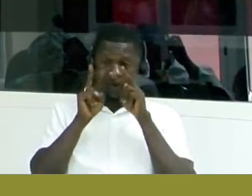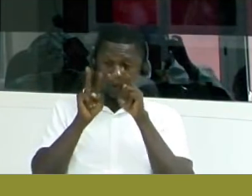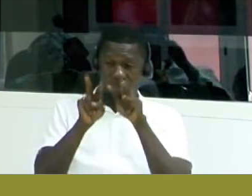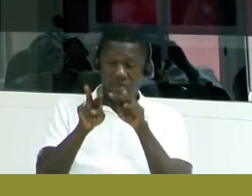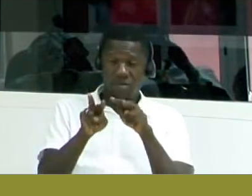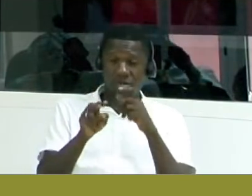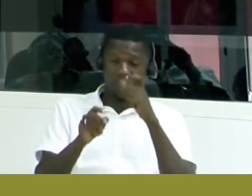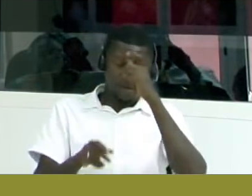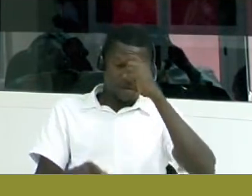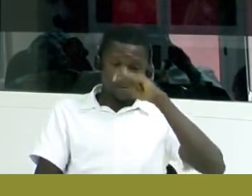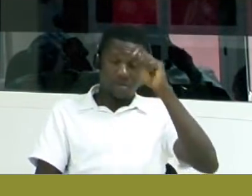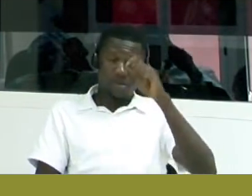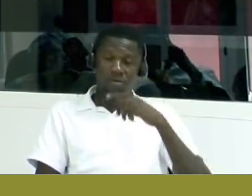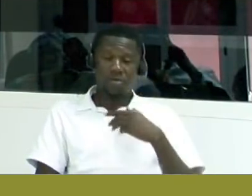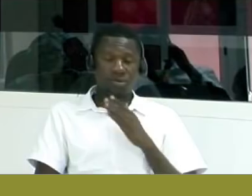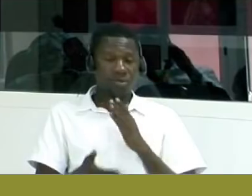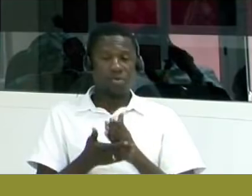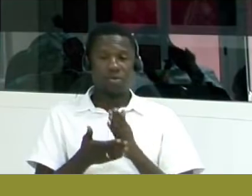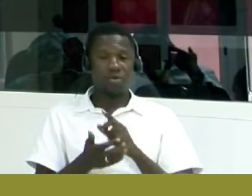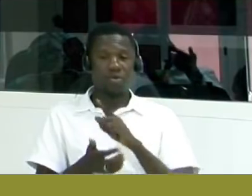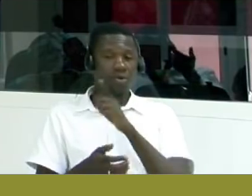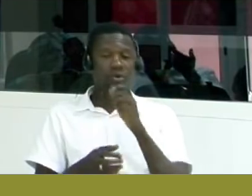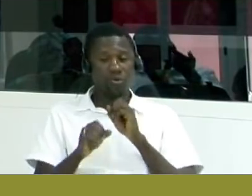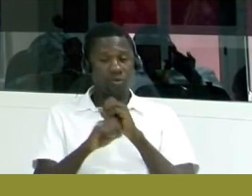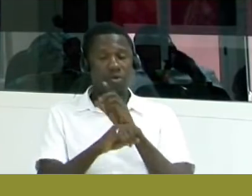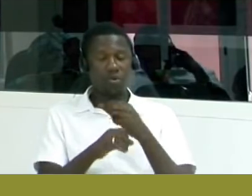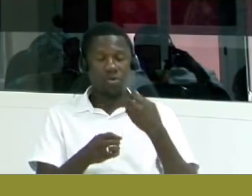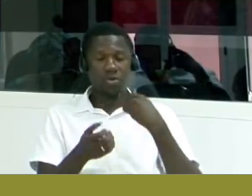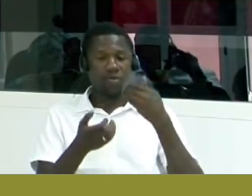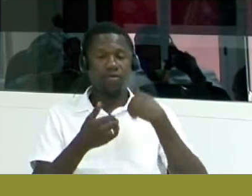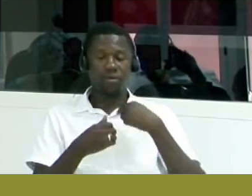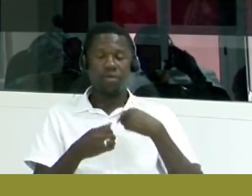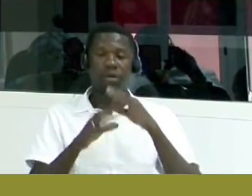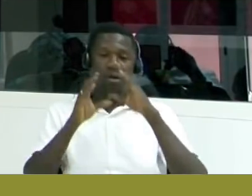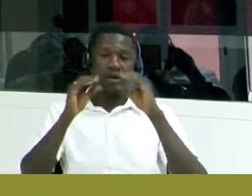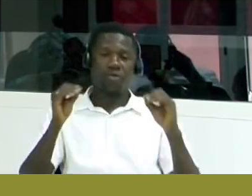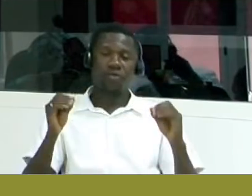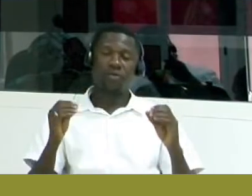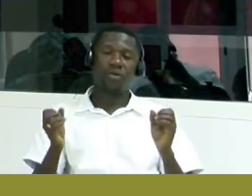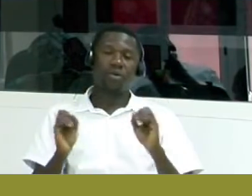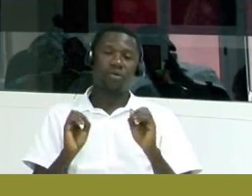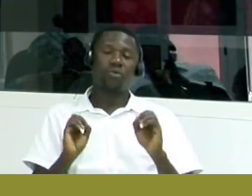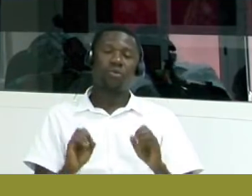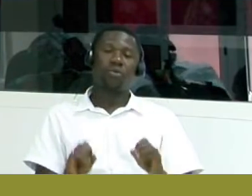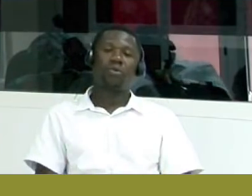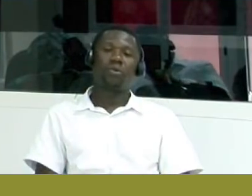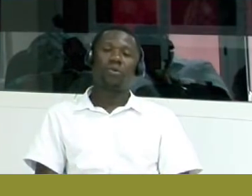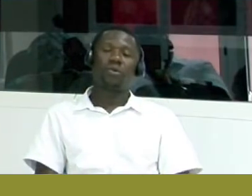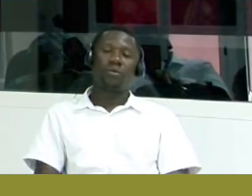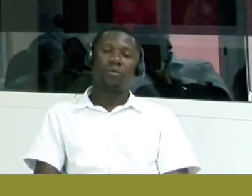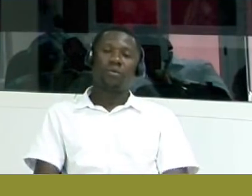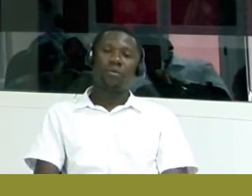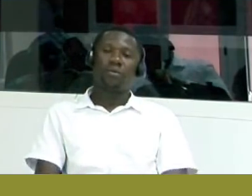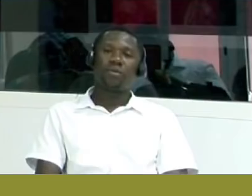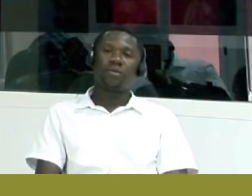certainly, those instructions didn't come from my office. How many meetings did you attend at the